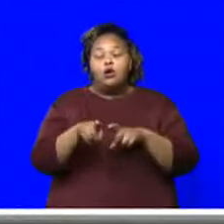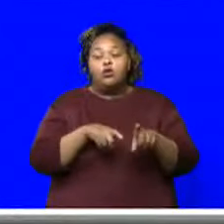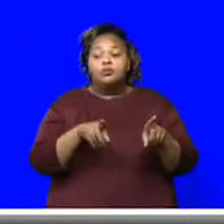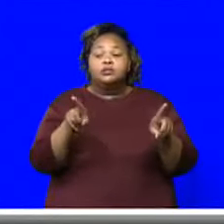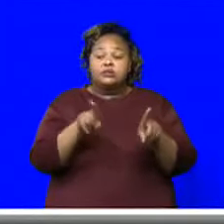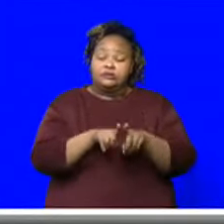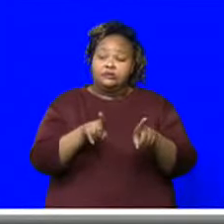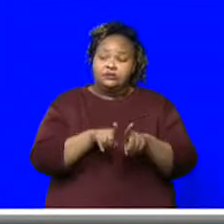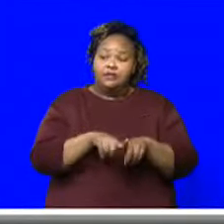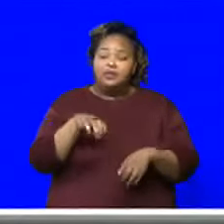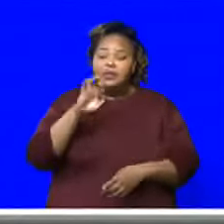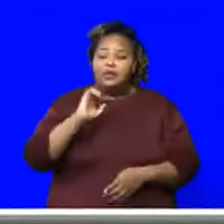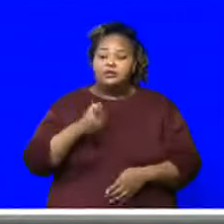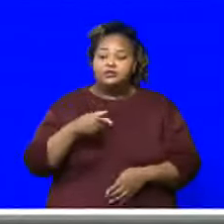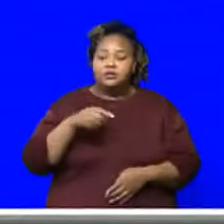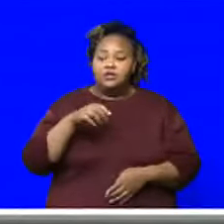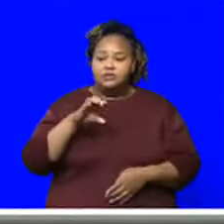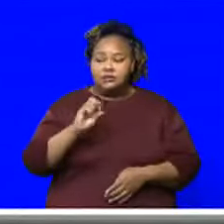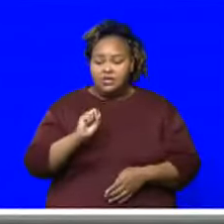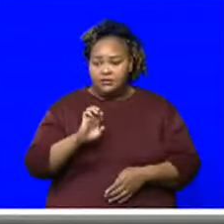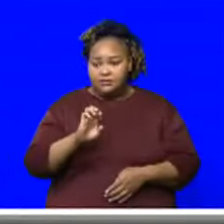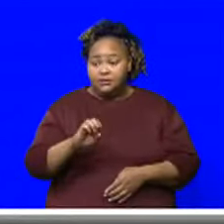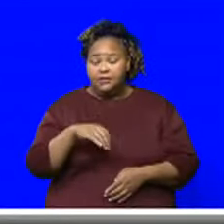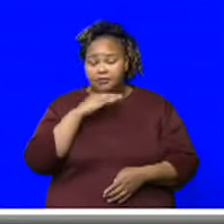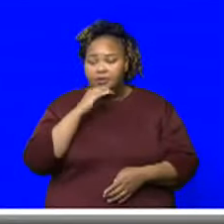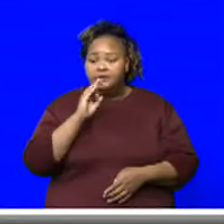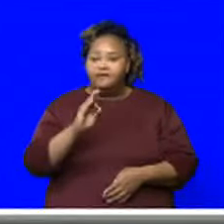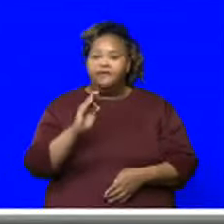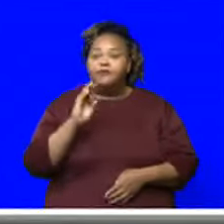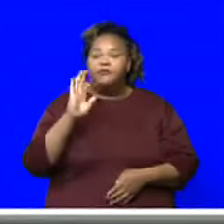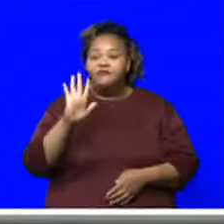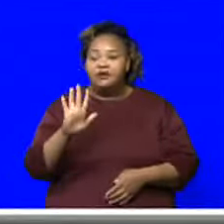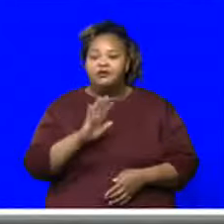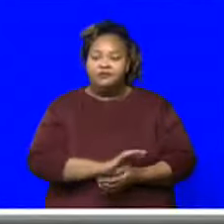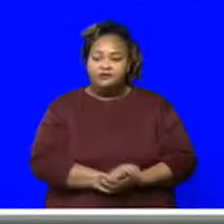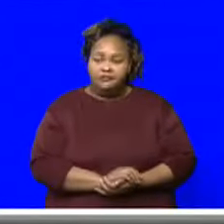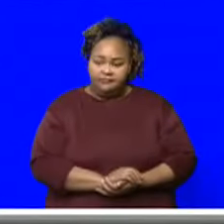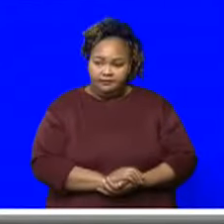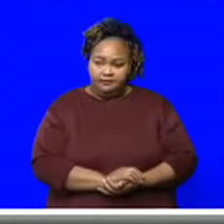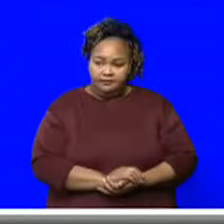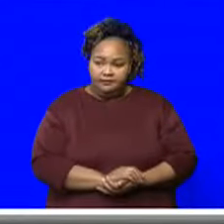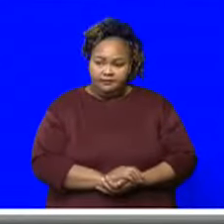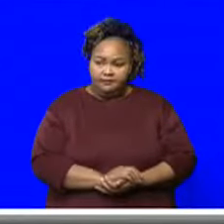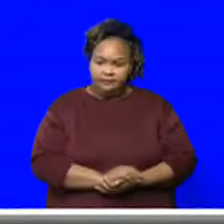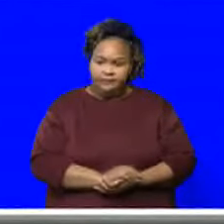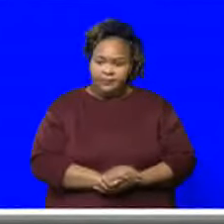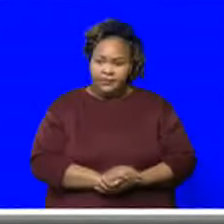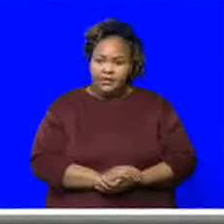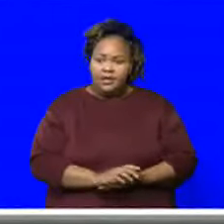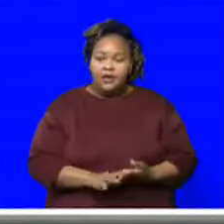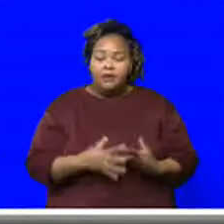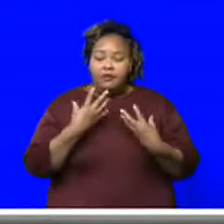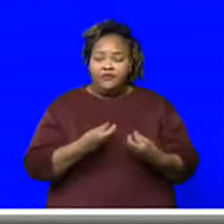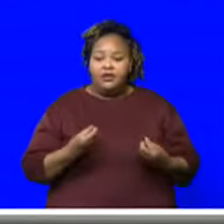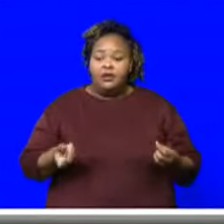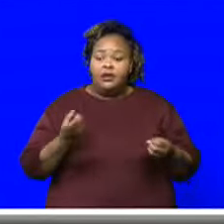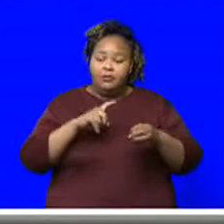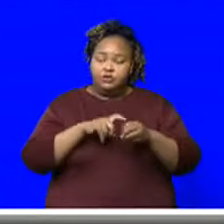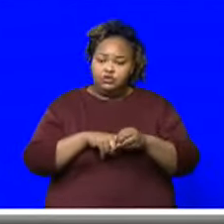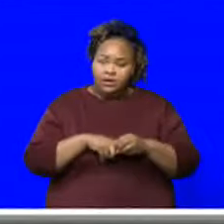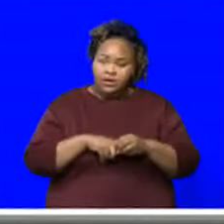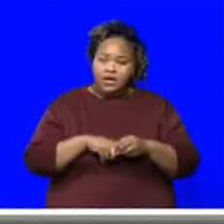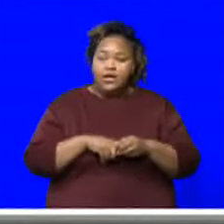institutions. It is expected that the number of learners taking up the program will increase